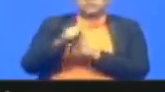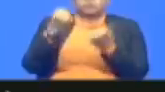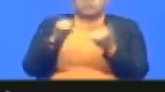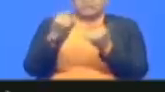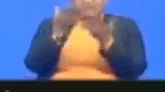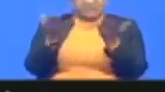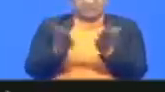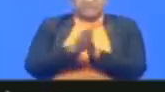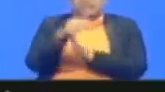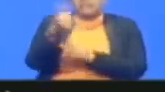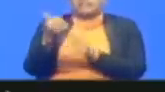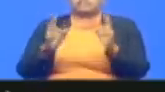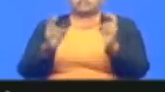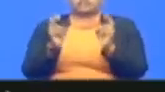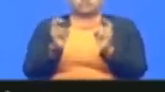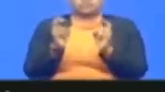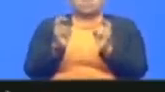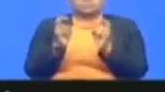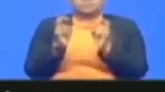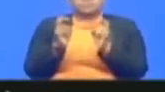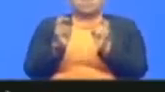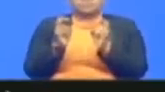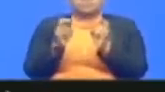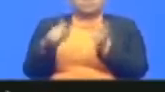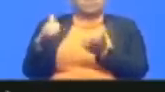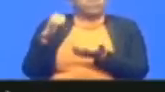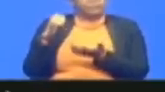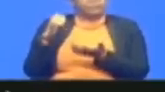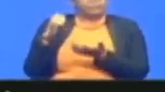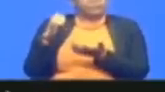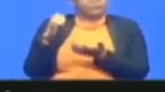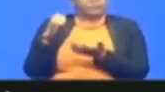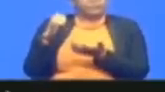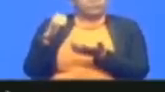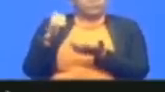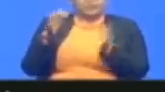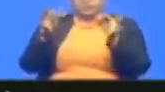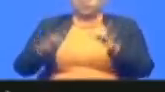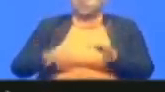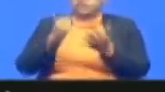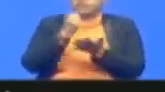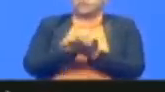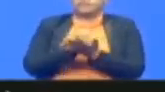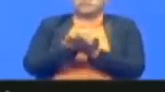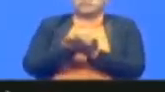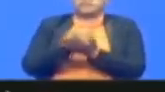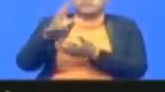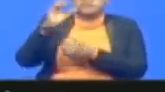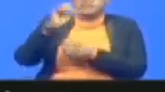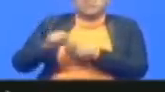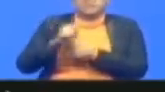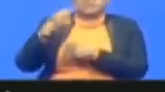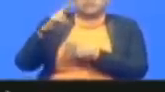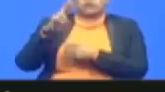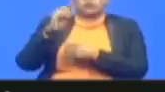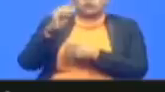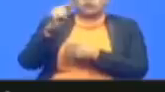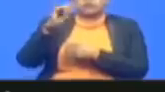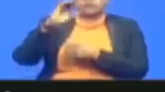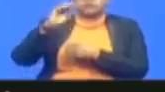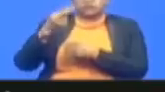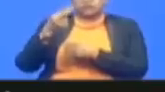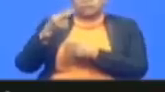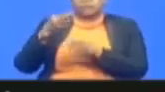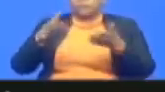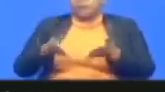issues. Now, behind me is the office of the Treasury Cabinet Secretary, Henry Rotich. And at this point, being the 11th